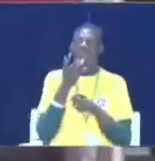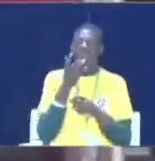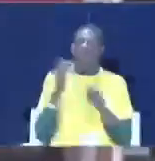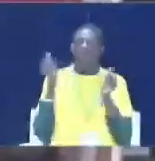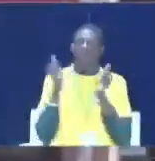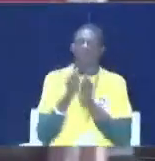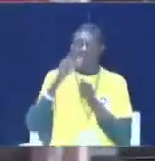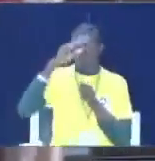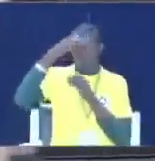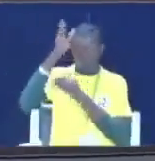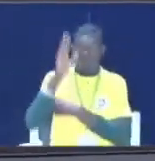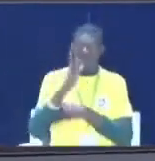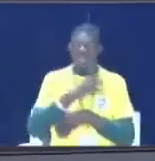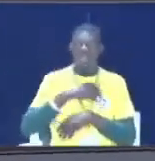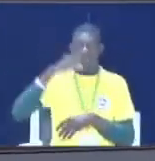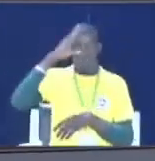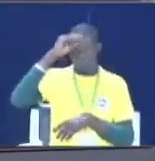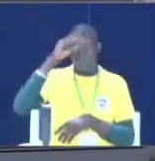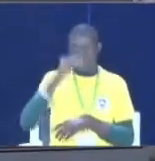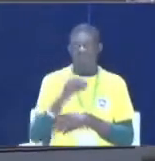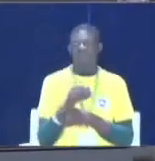with God and with men.